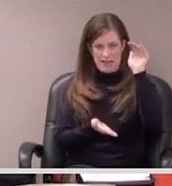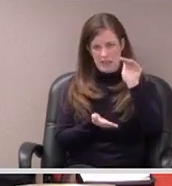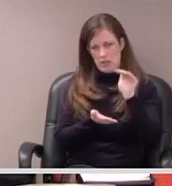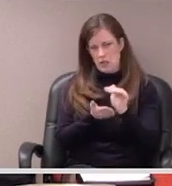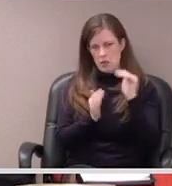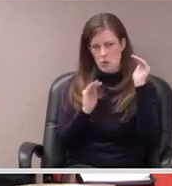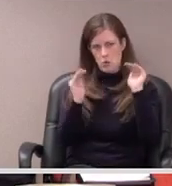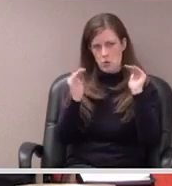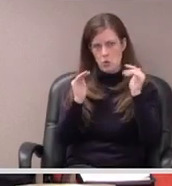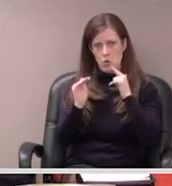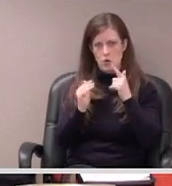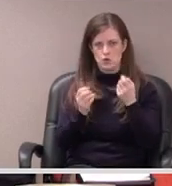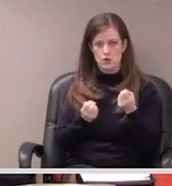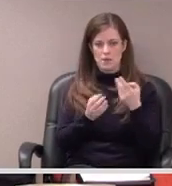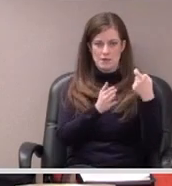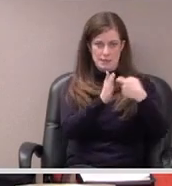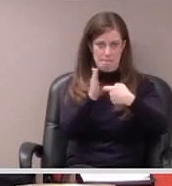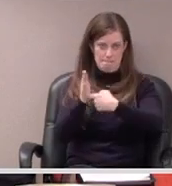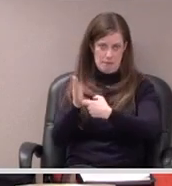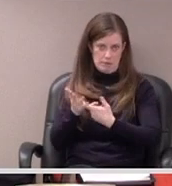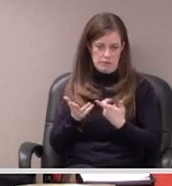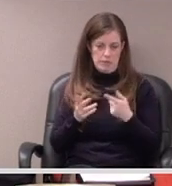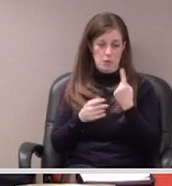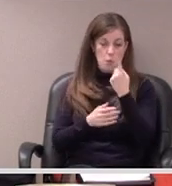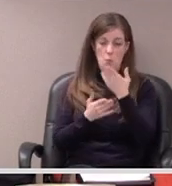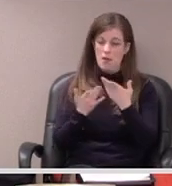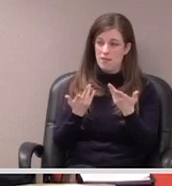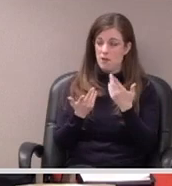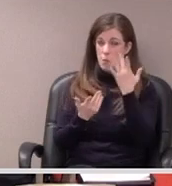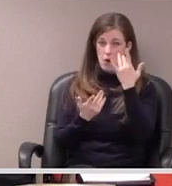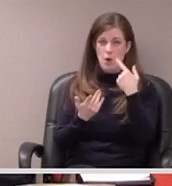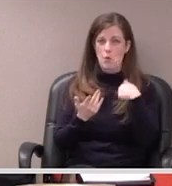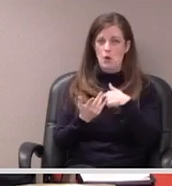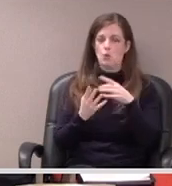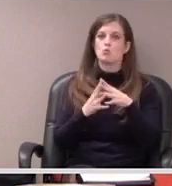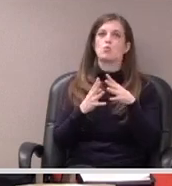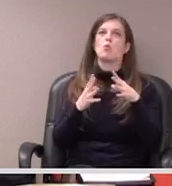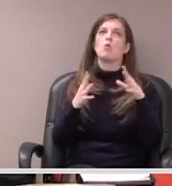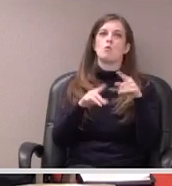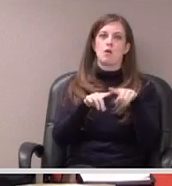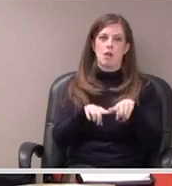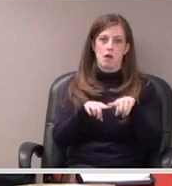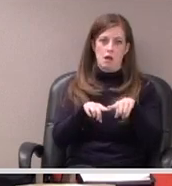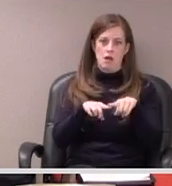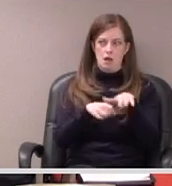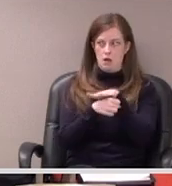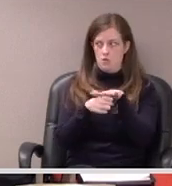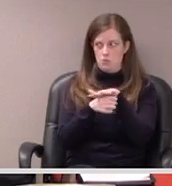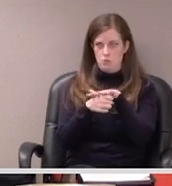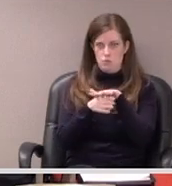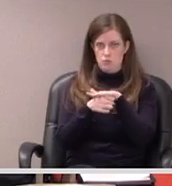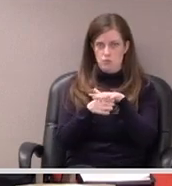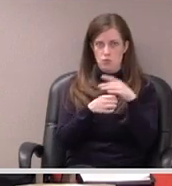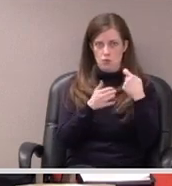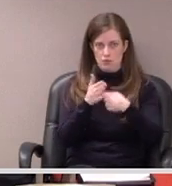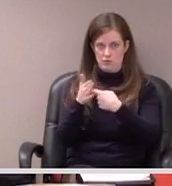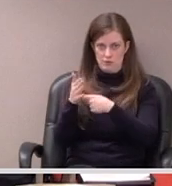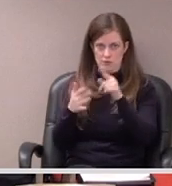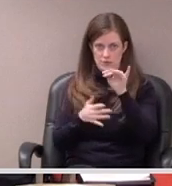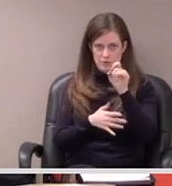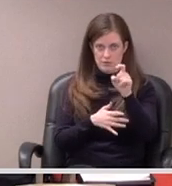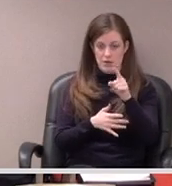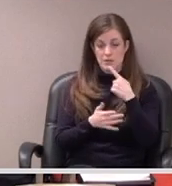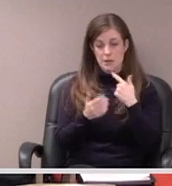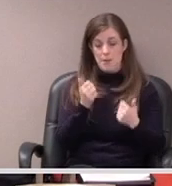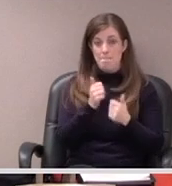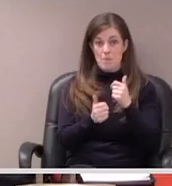as compared to expenses. And one of the things, because we are so reliant on local revenue, and most